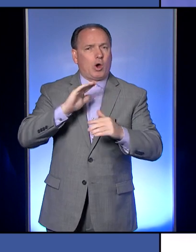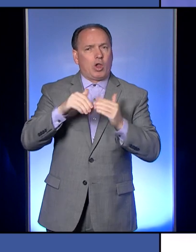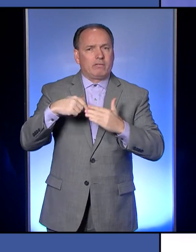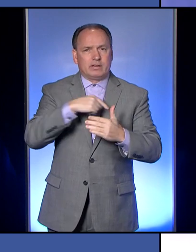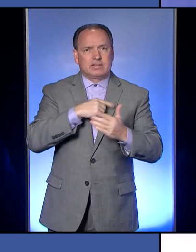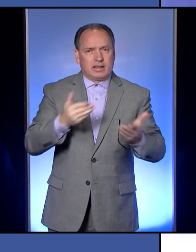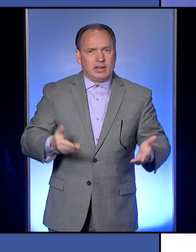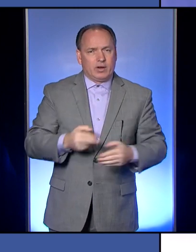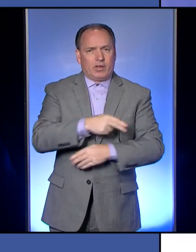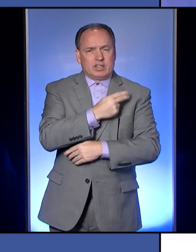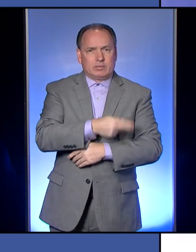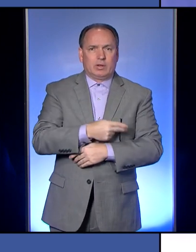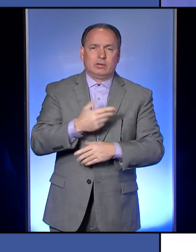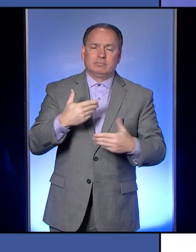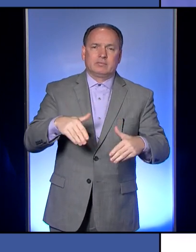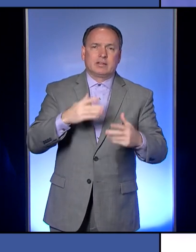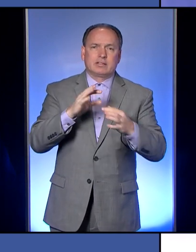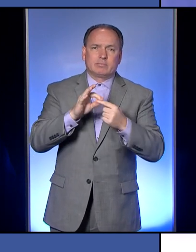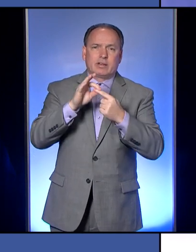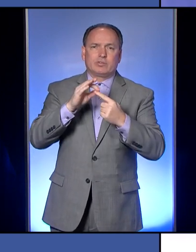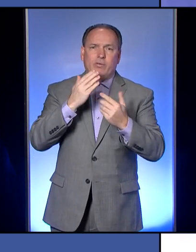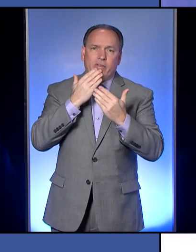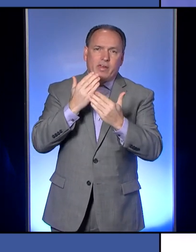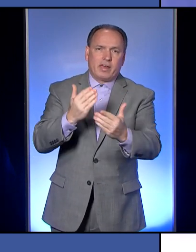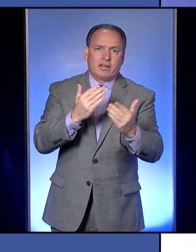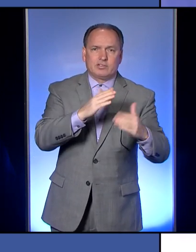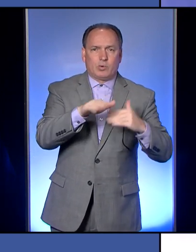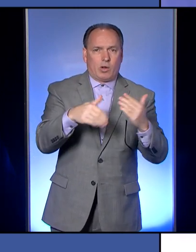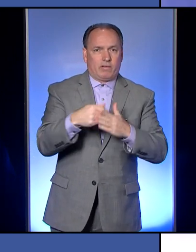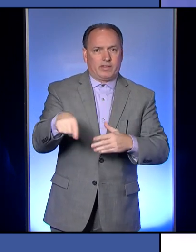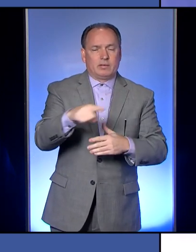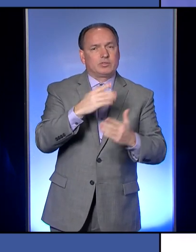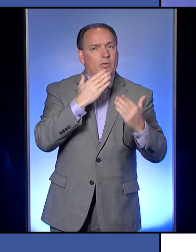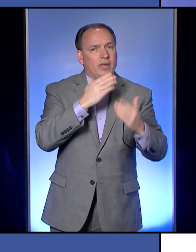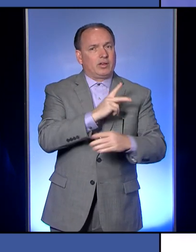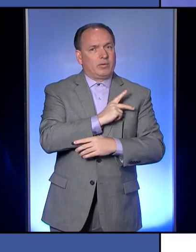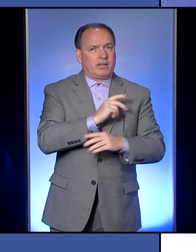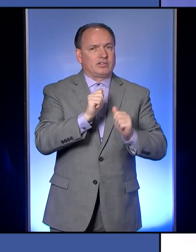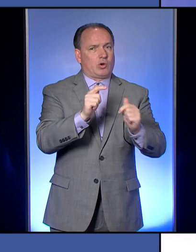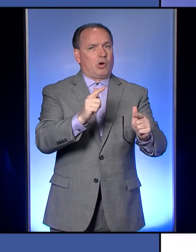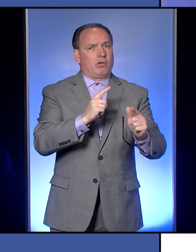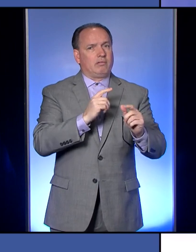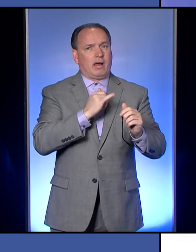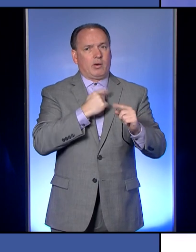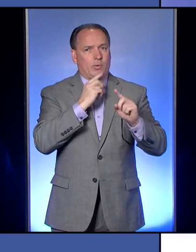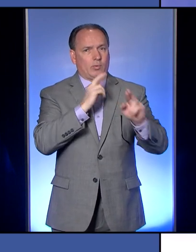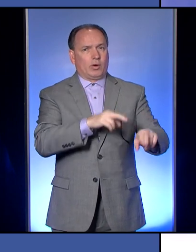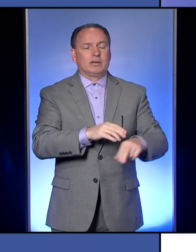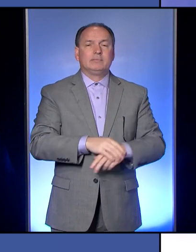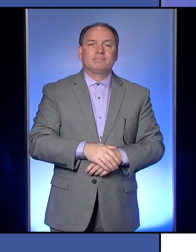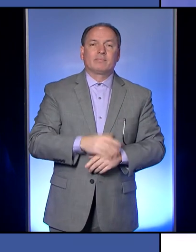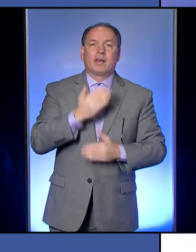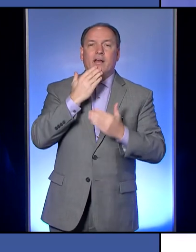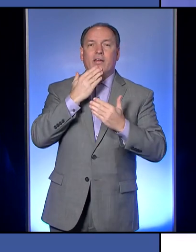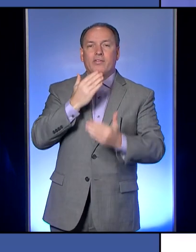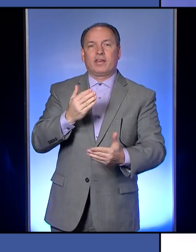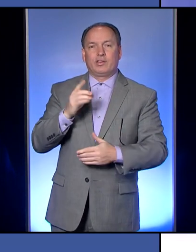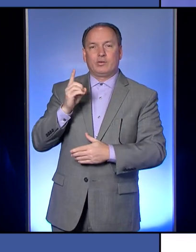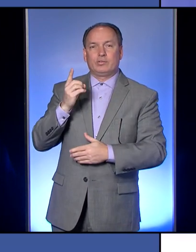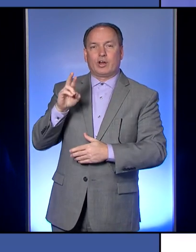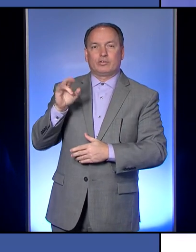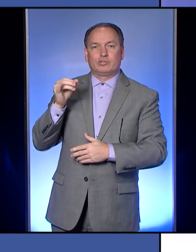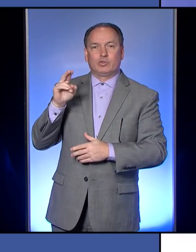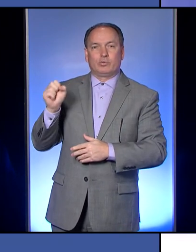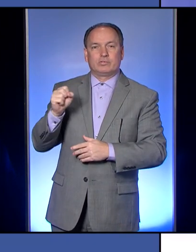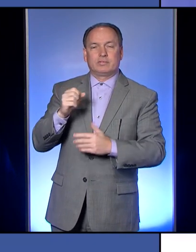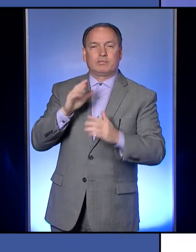hospital, and I think I need to give a special thanks to all of them. So thank you, Kathy. That's all my report. Thank you so much, Dr. Jones, and great